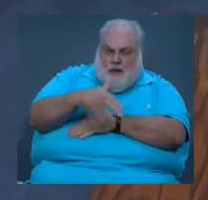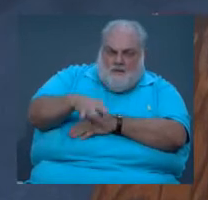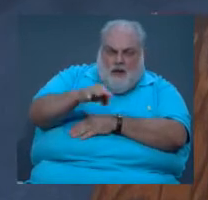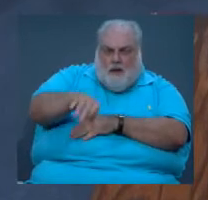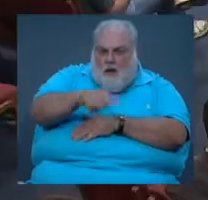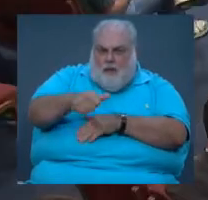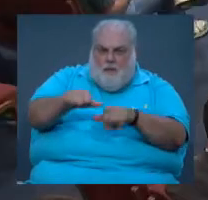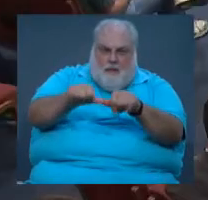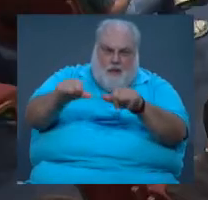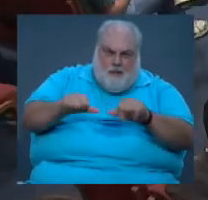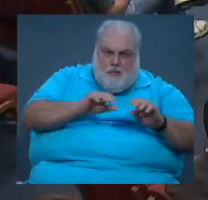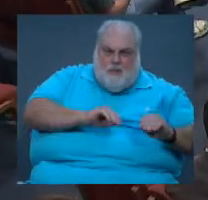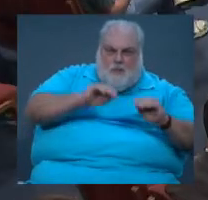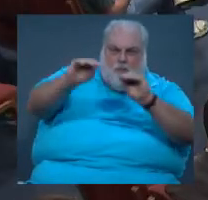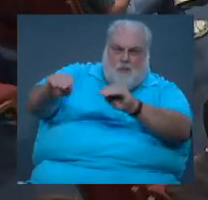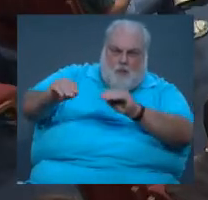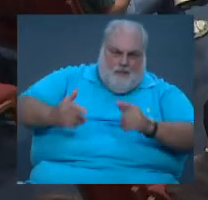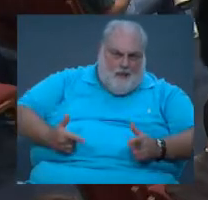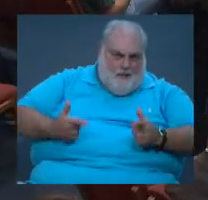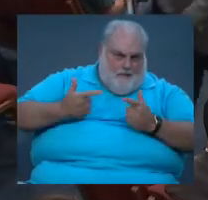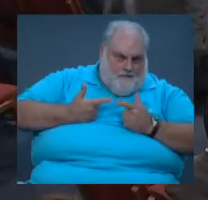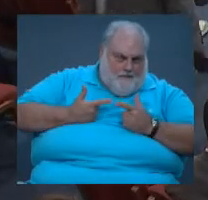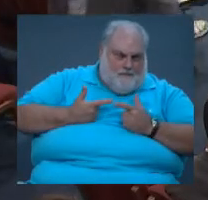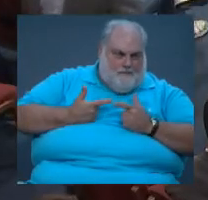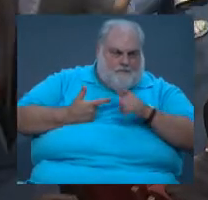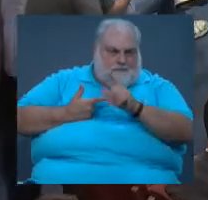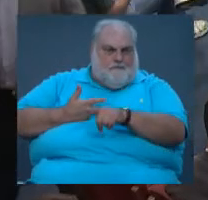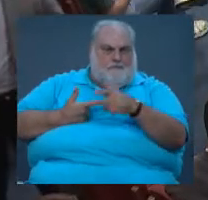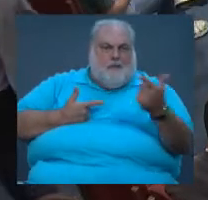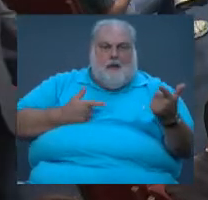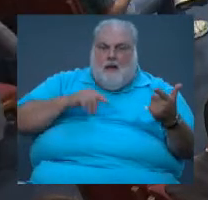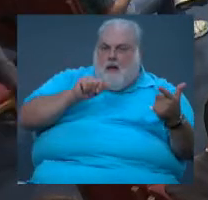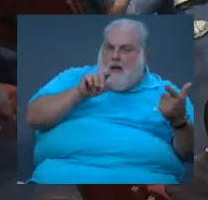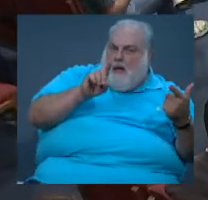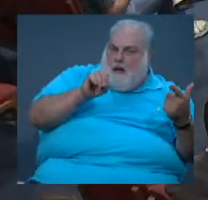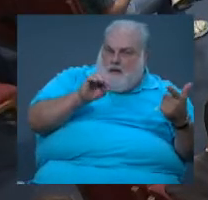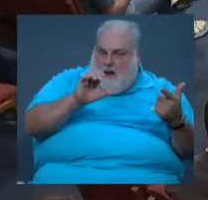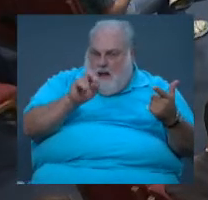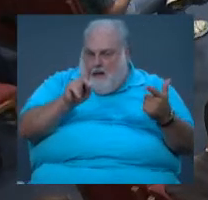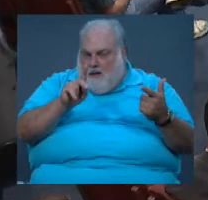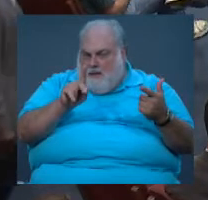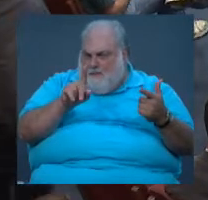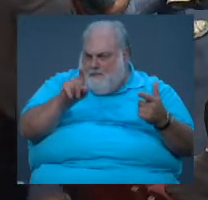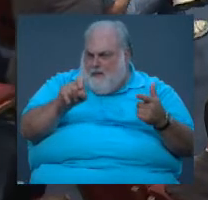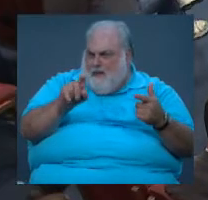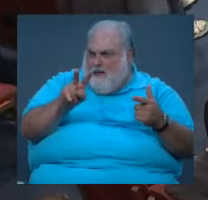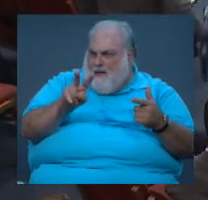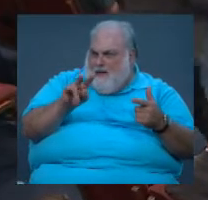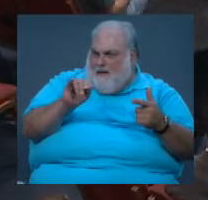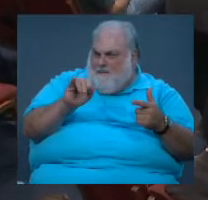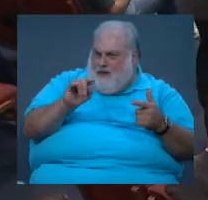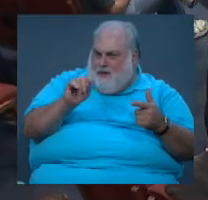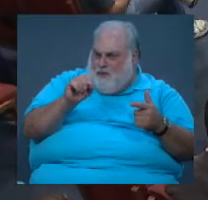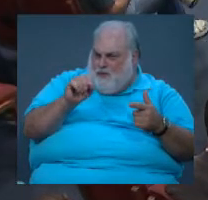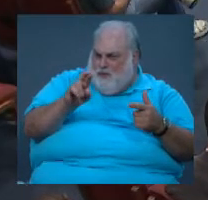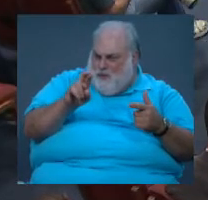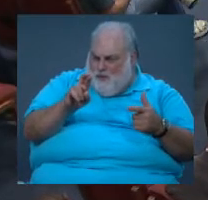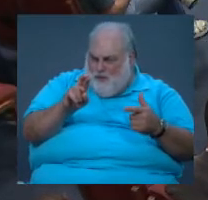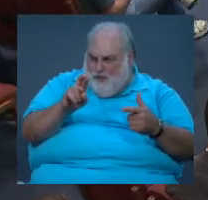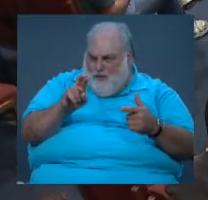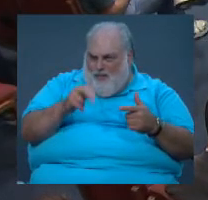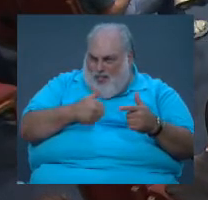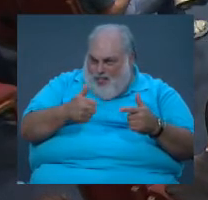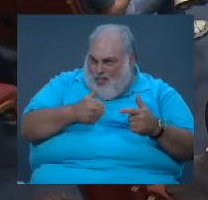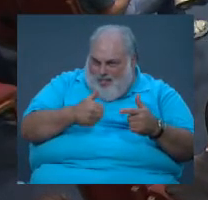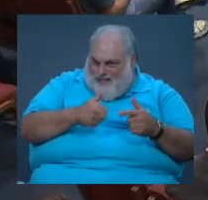sir. Thank you so much, Director Adcock. Victor, I'm sorry. We'd just like to see you walk back